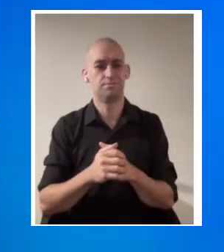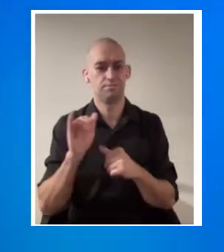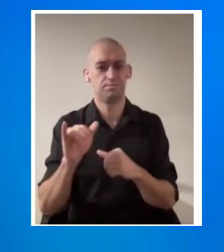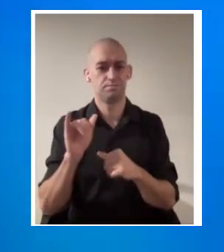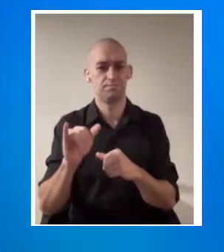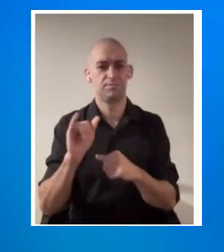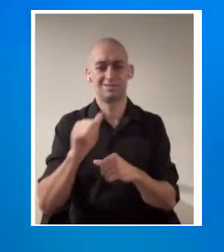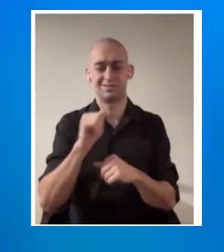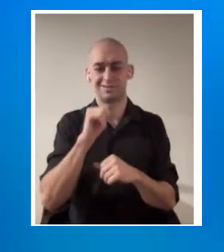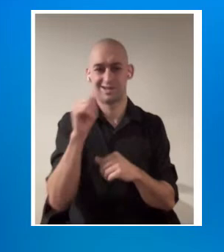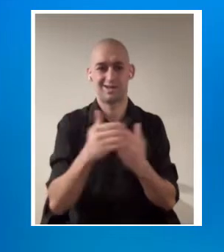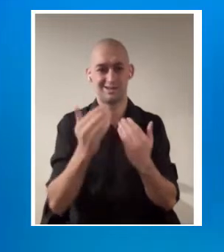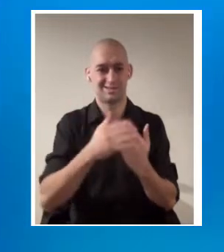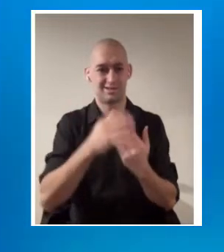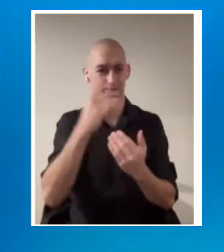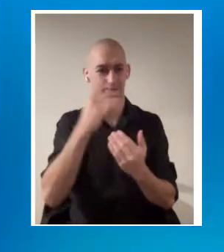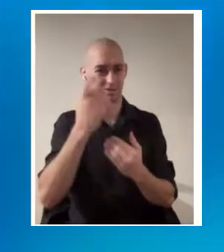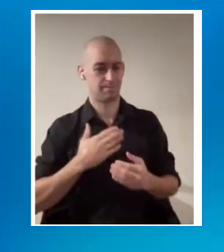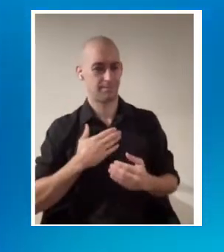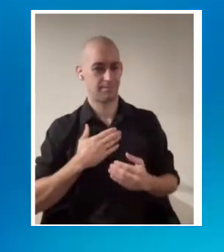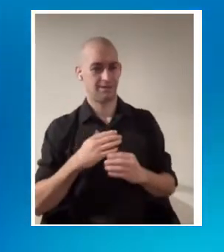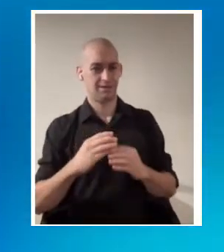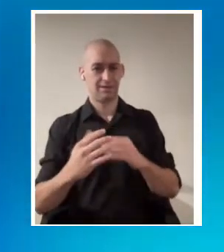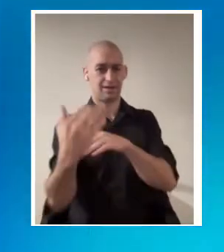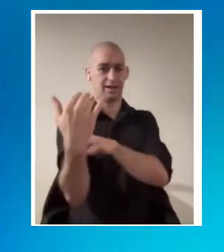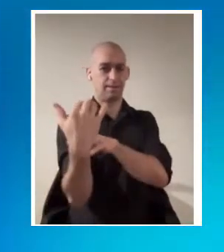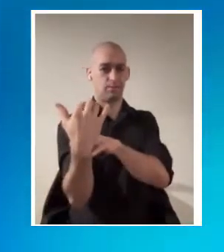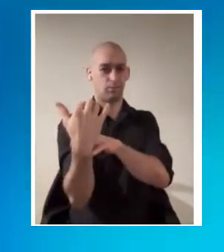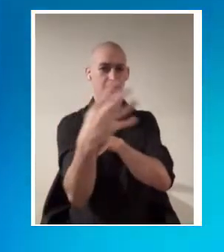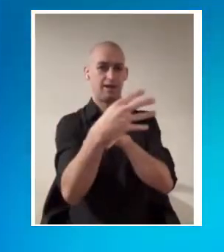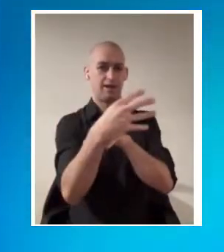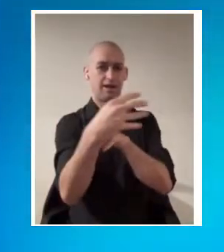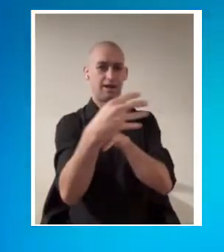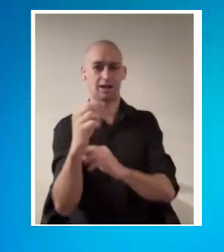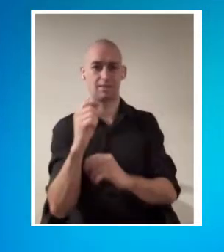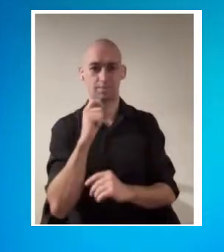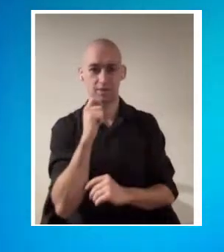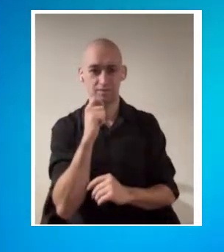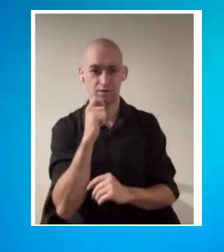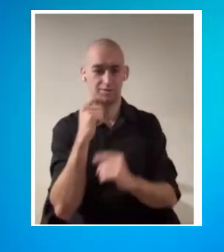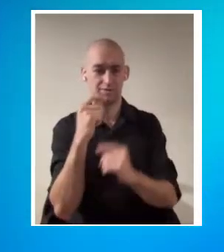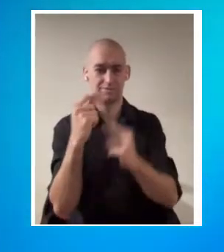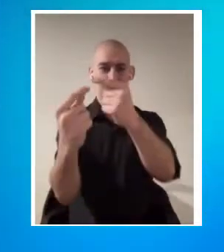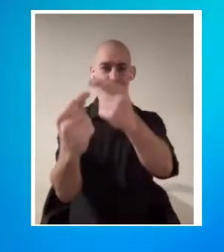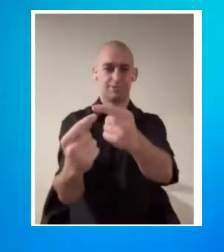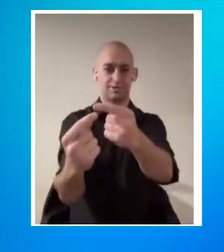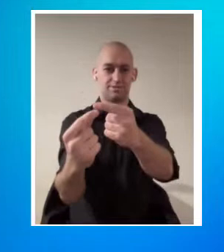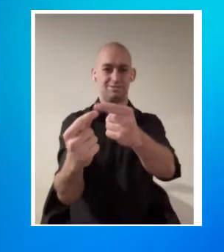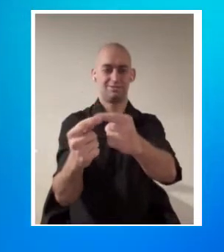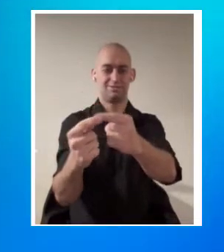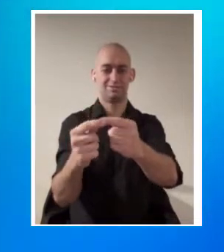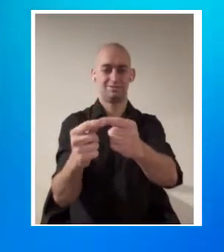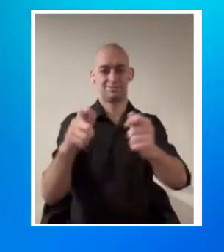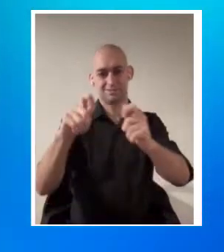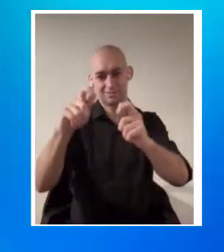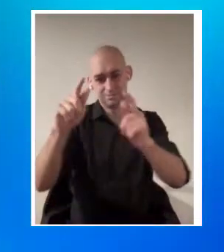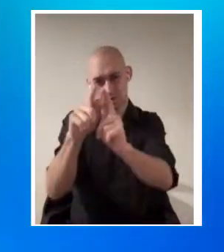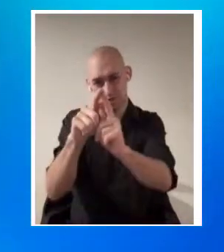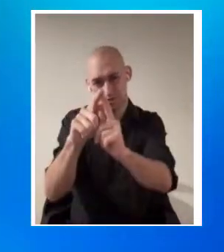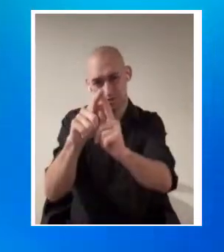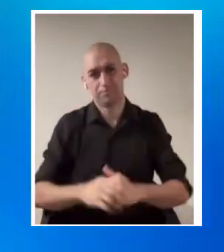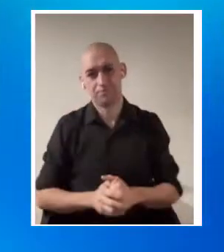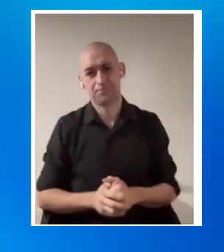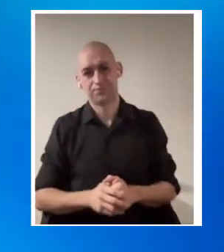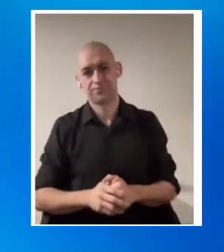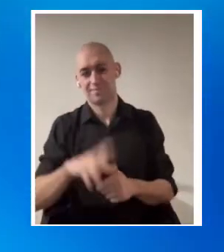inconvenient because my camera and my microphone are on my Surface Pro and the font is very, very small. And I don't